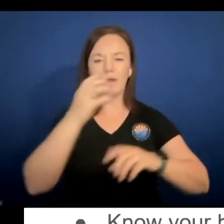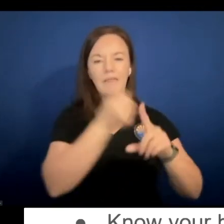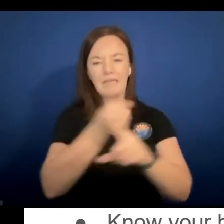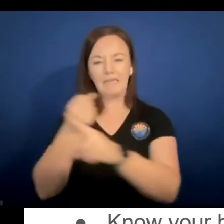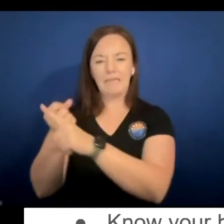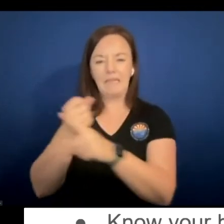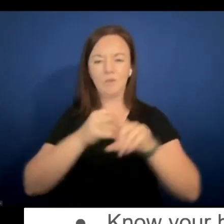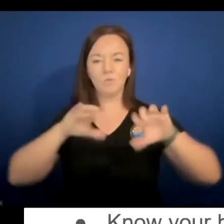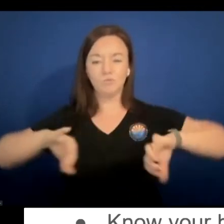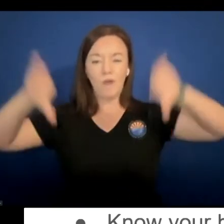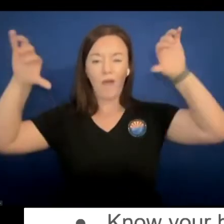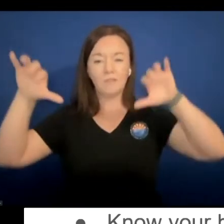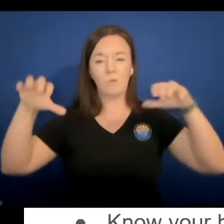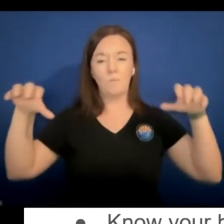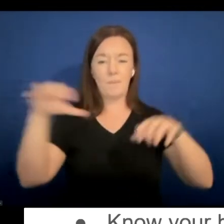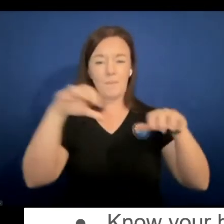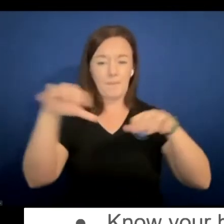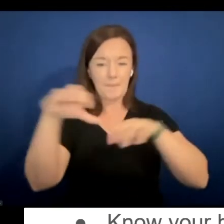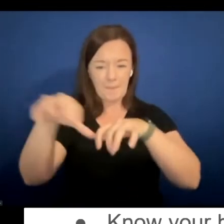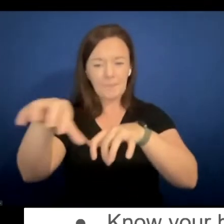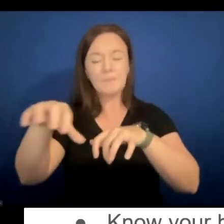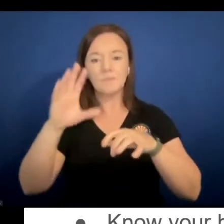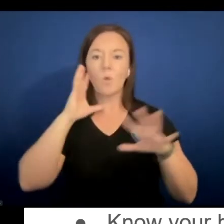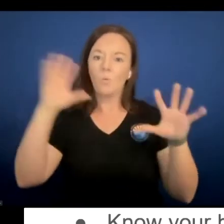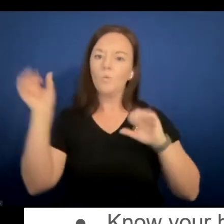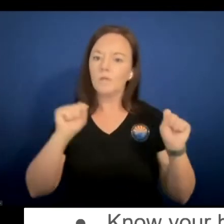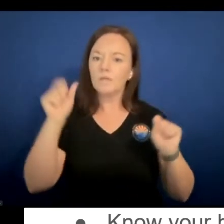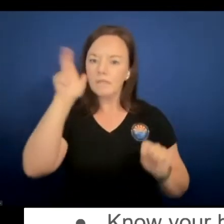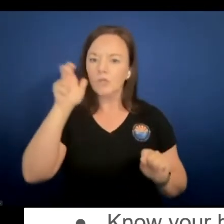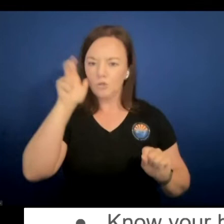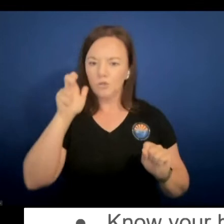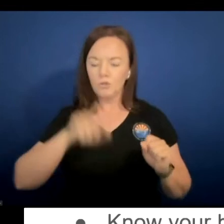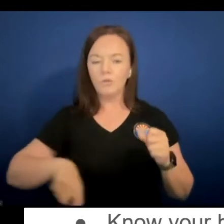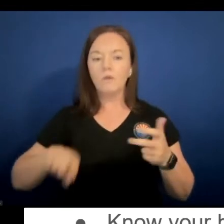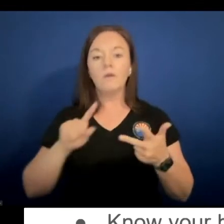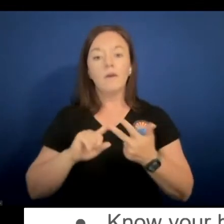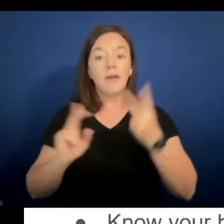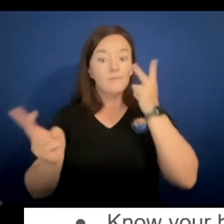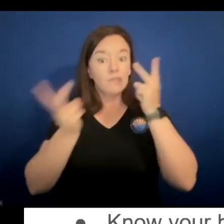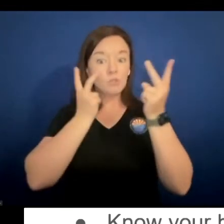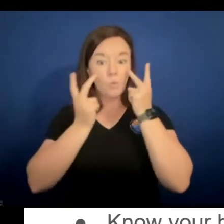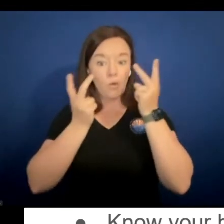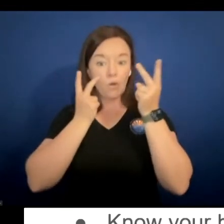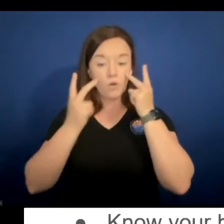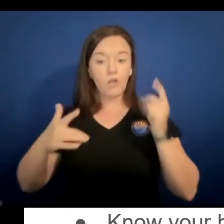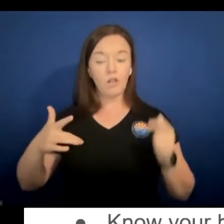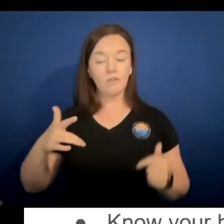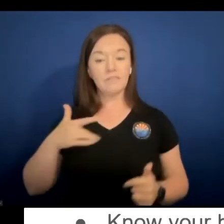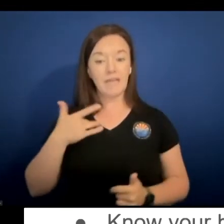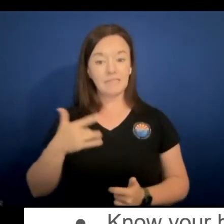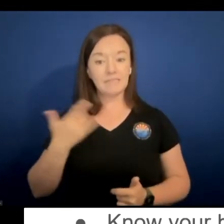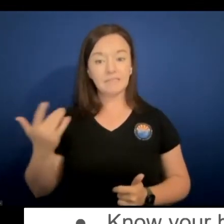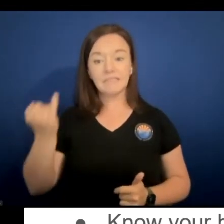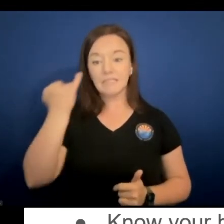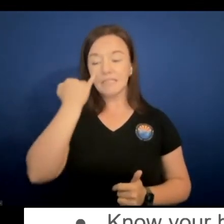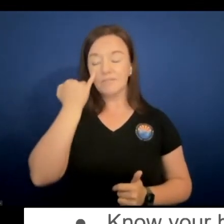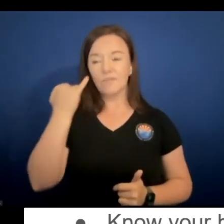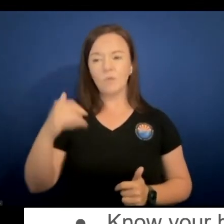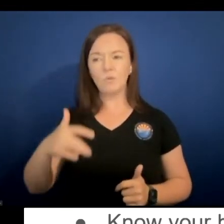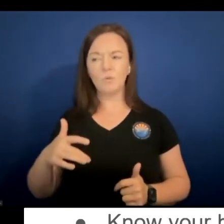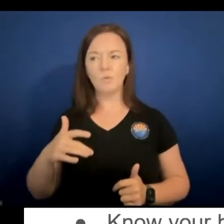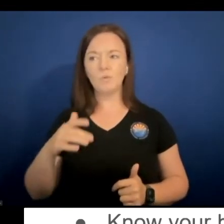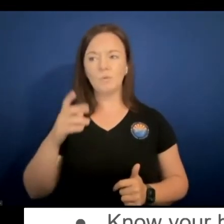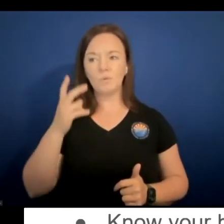sound. And then of course your visual senses. So when you see that flow, you will see it moving out of